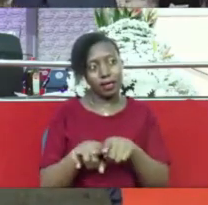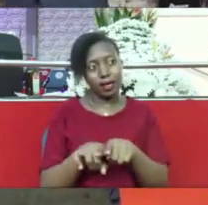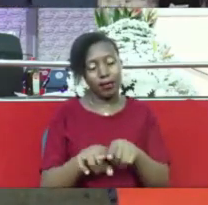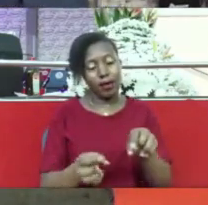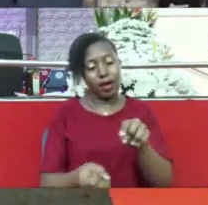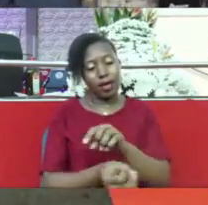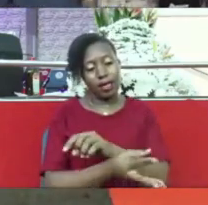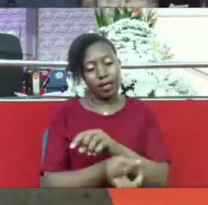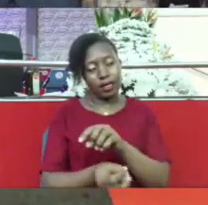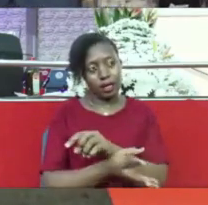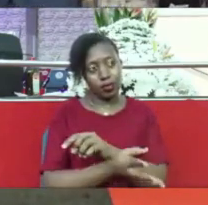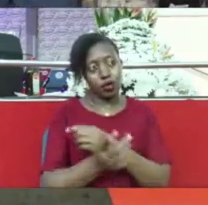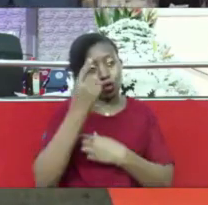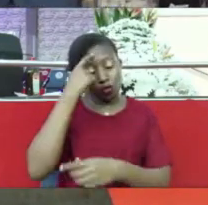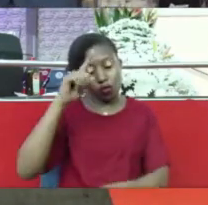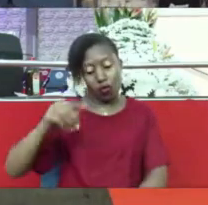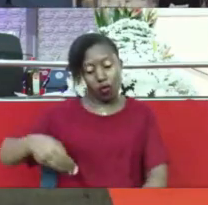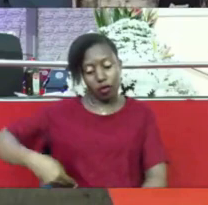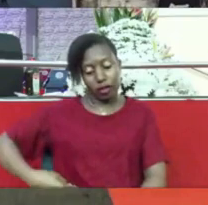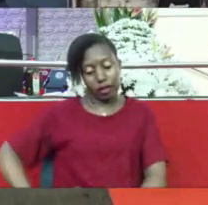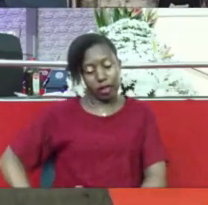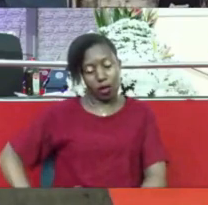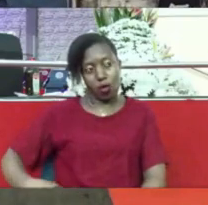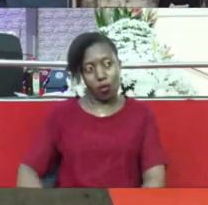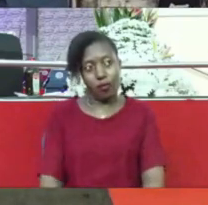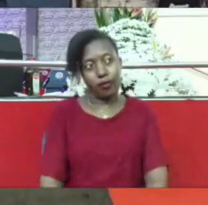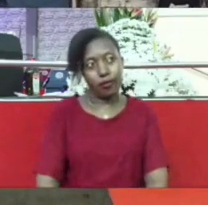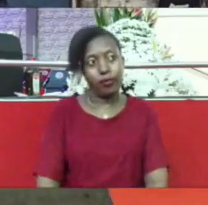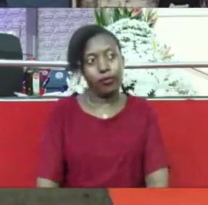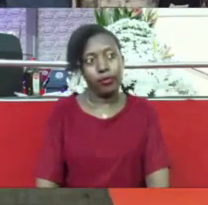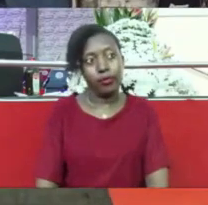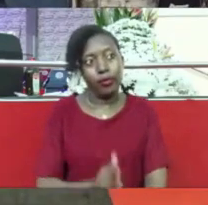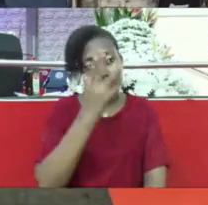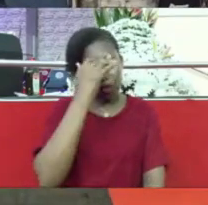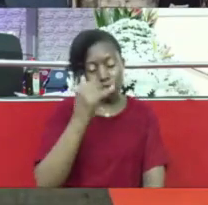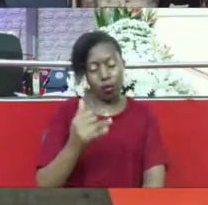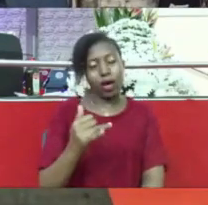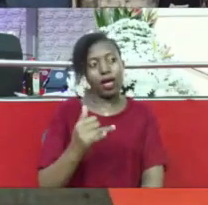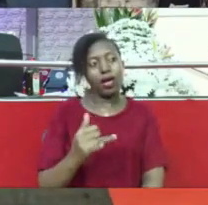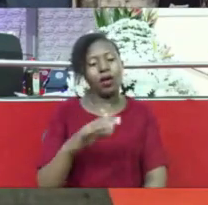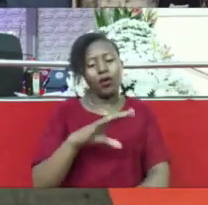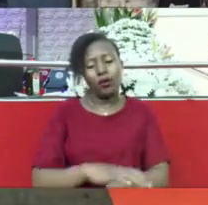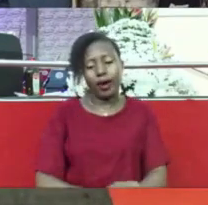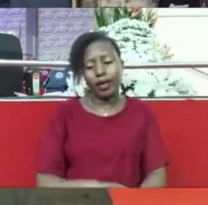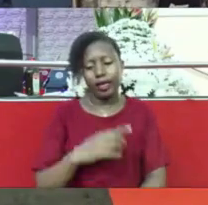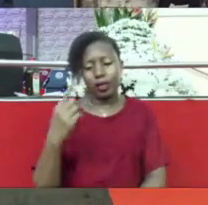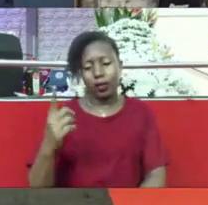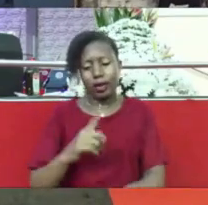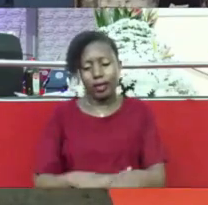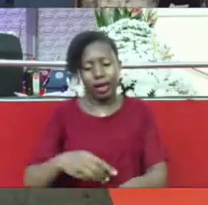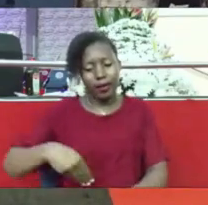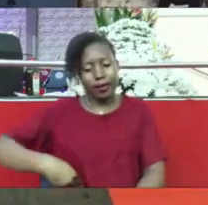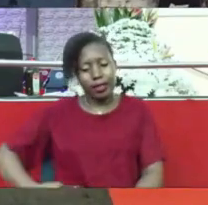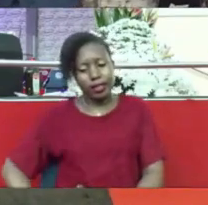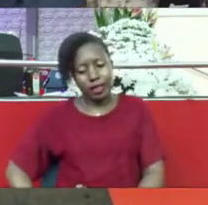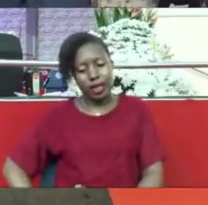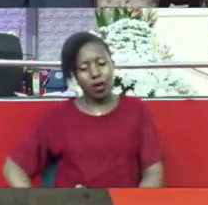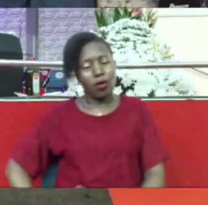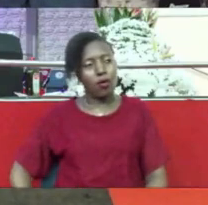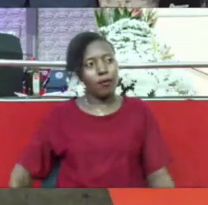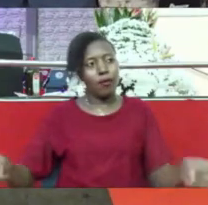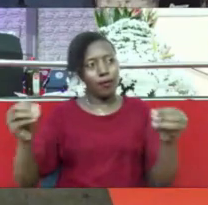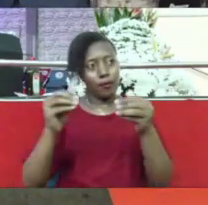for Jacob. Na hii pia inamzungumzia Yakobo. Because we fight at one time Jacob encountered